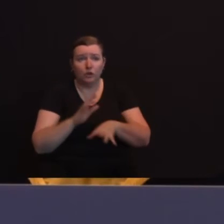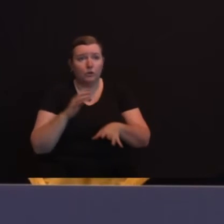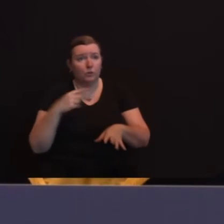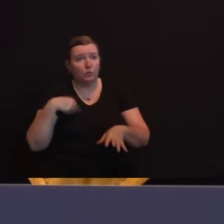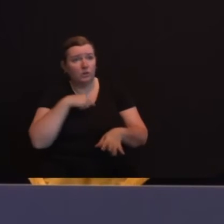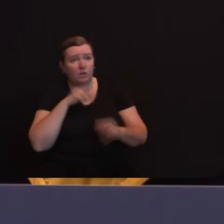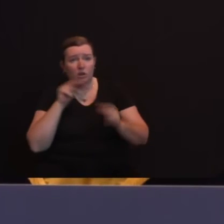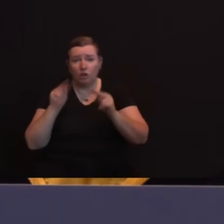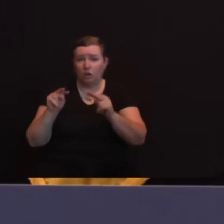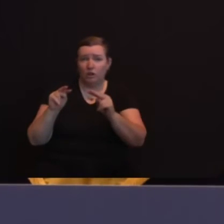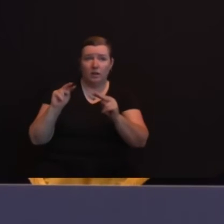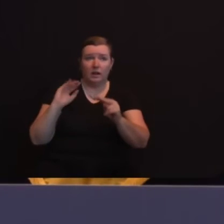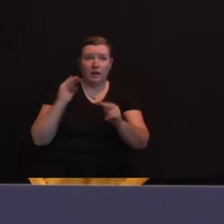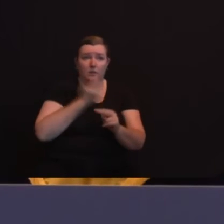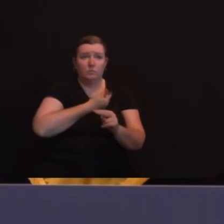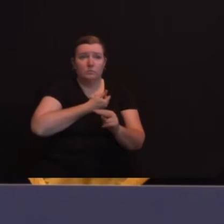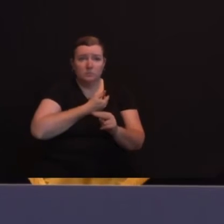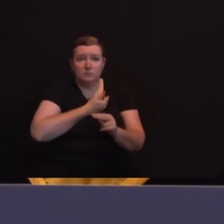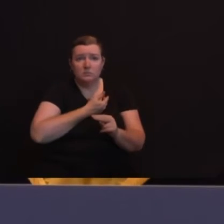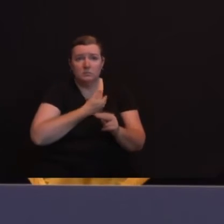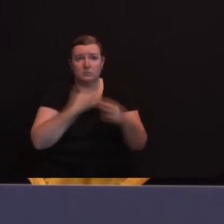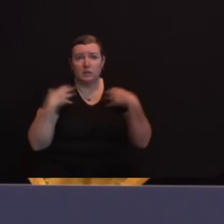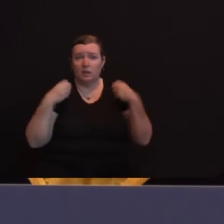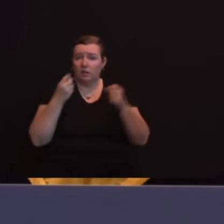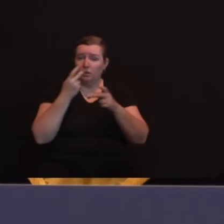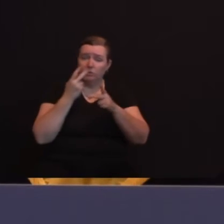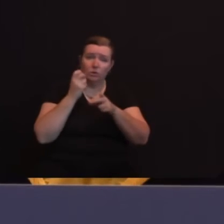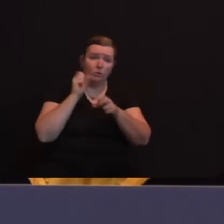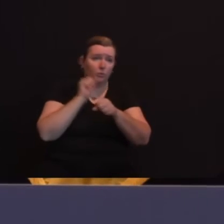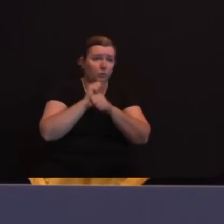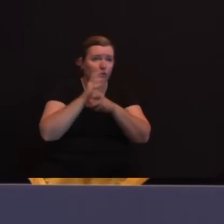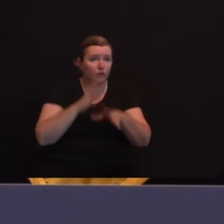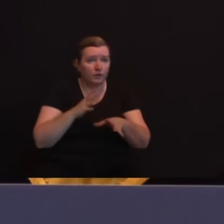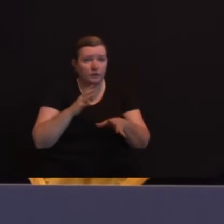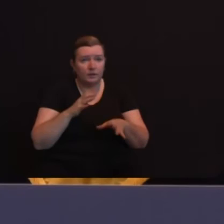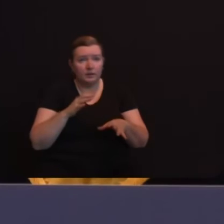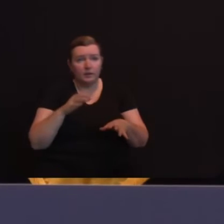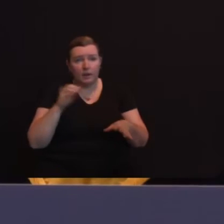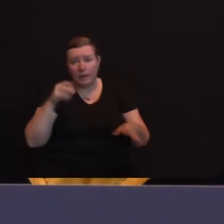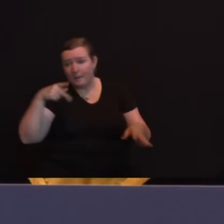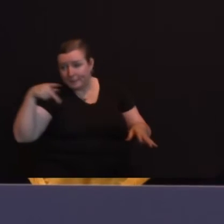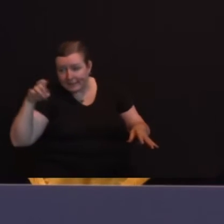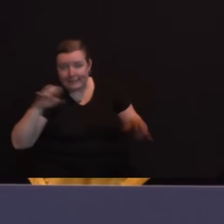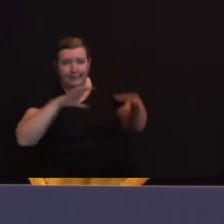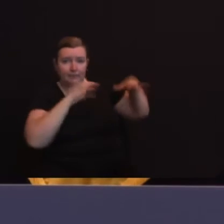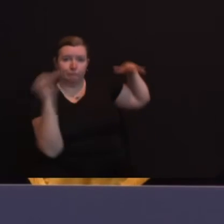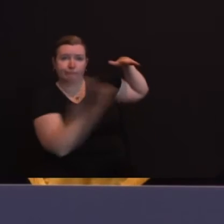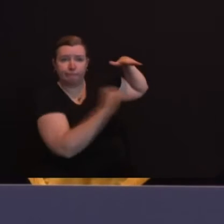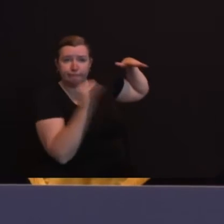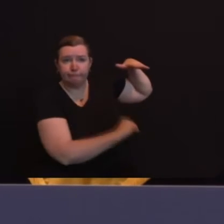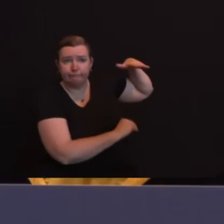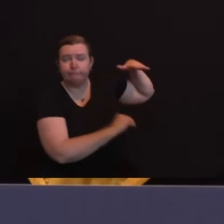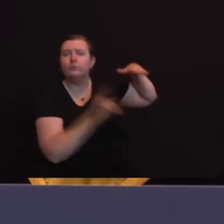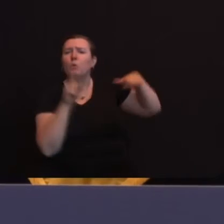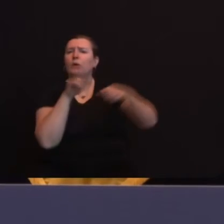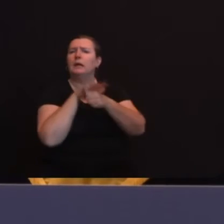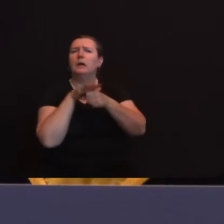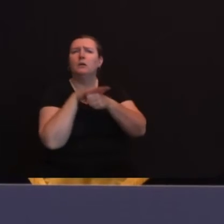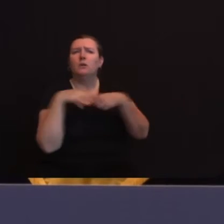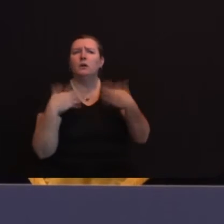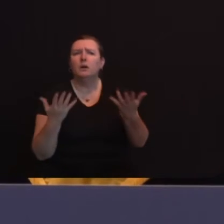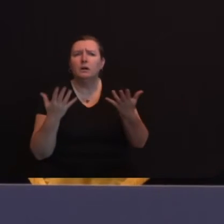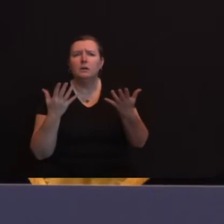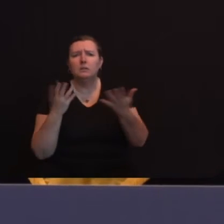OEM buildup of our stockpile, the one area that I think we mentioned this as long ago as maybe 6